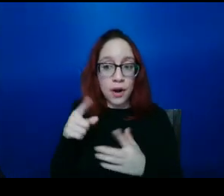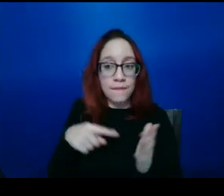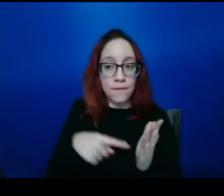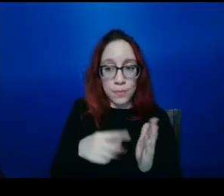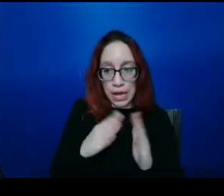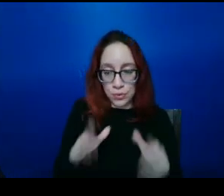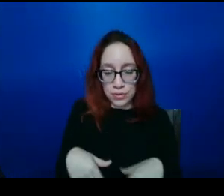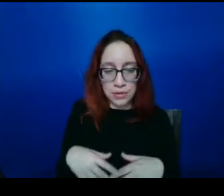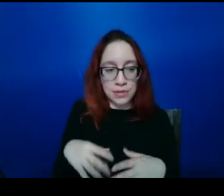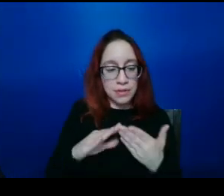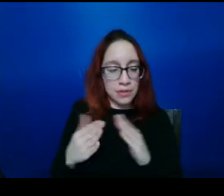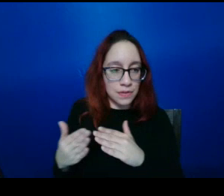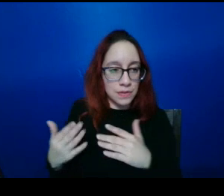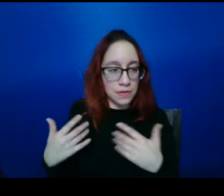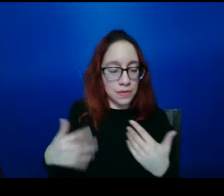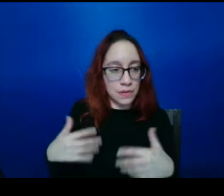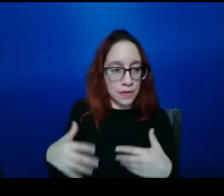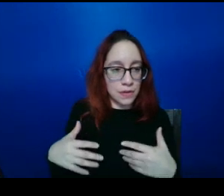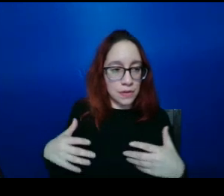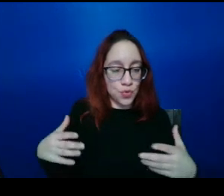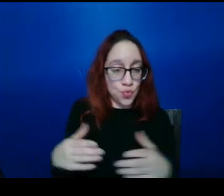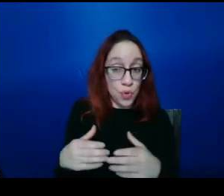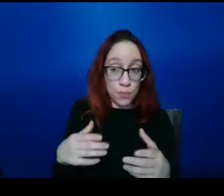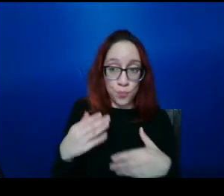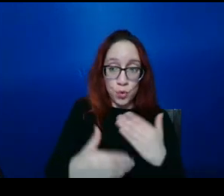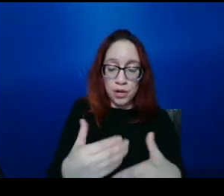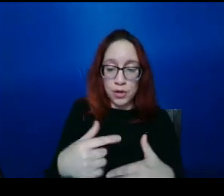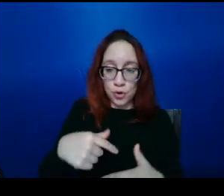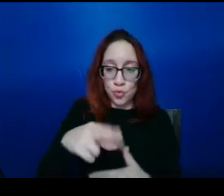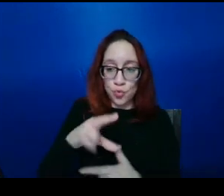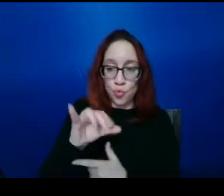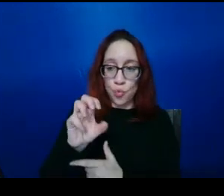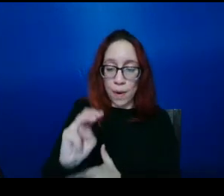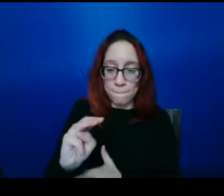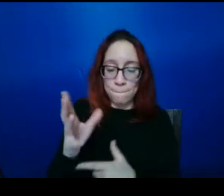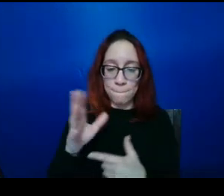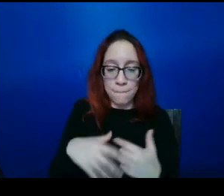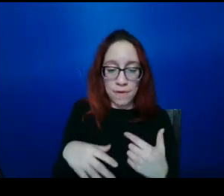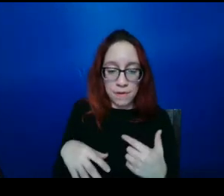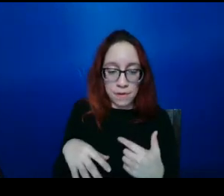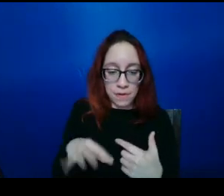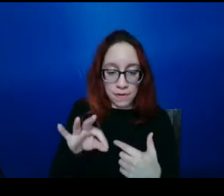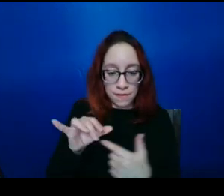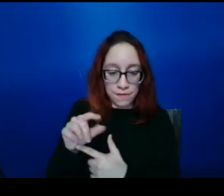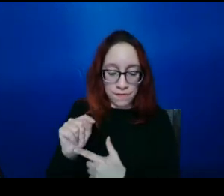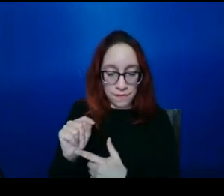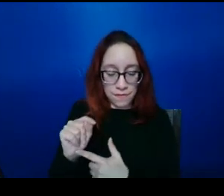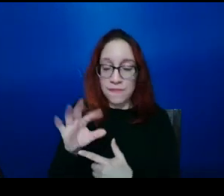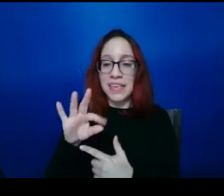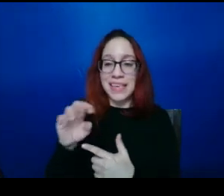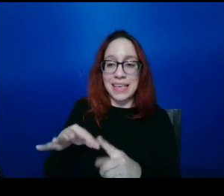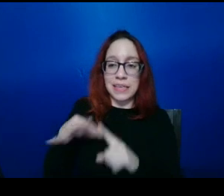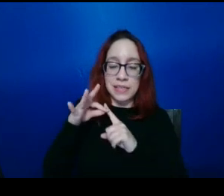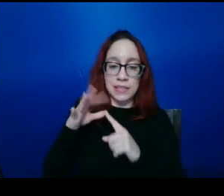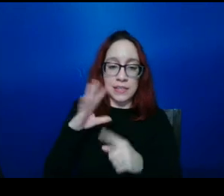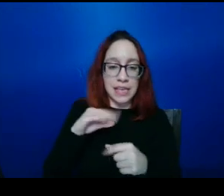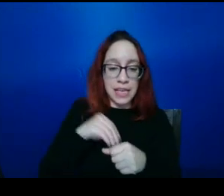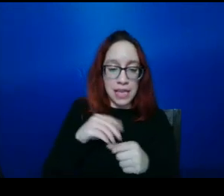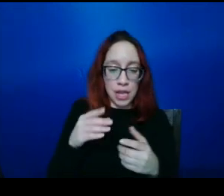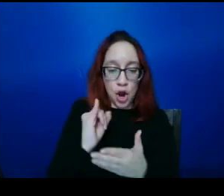So the city has a current process, which is the fee exception of or in public